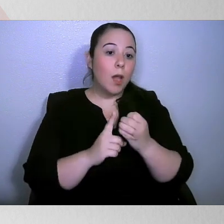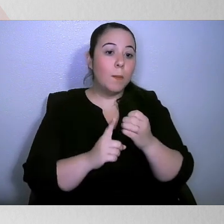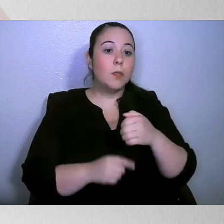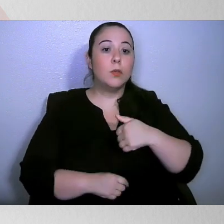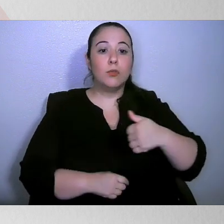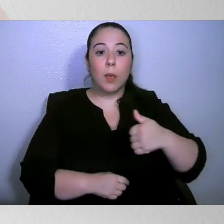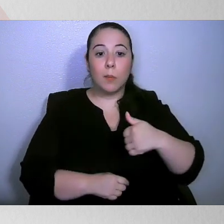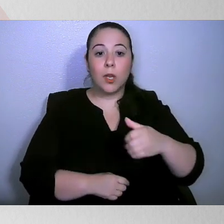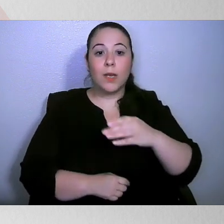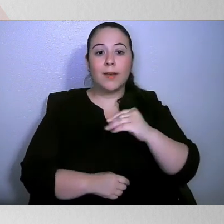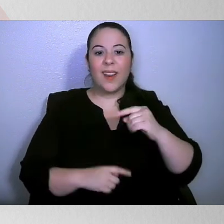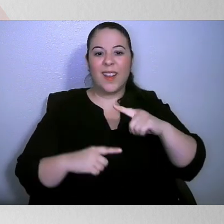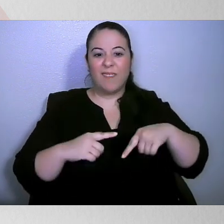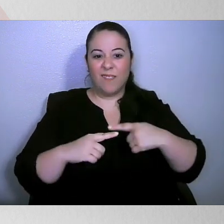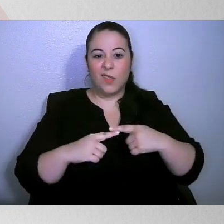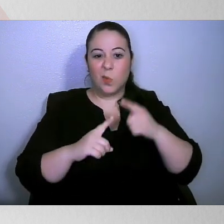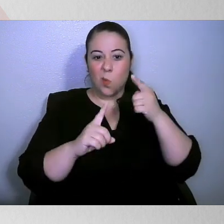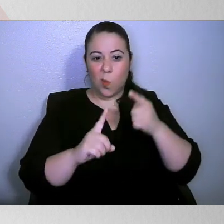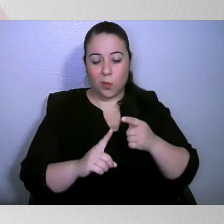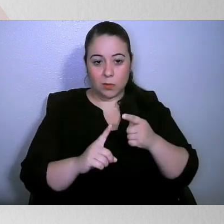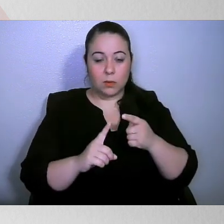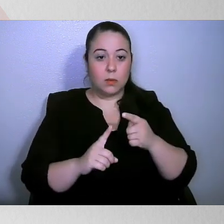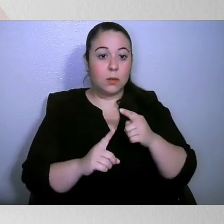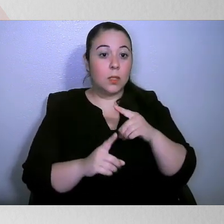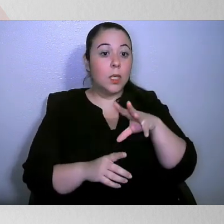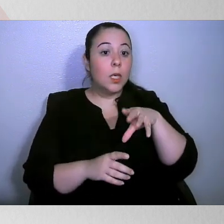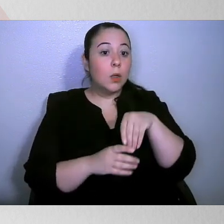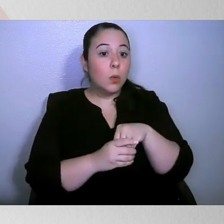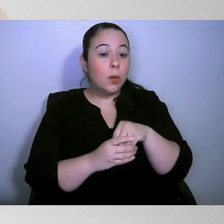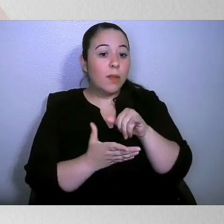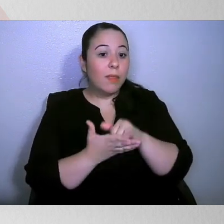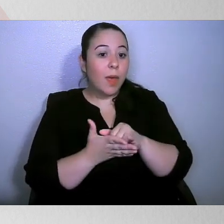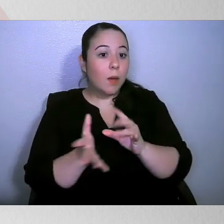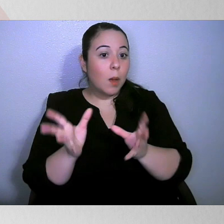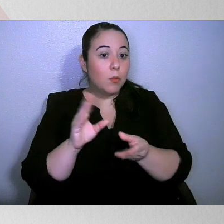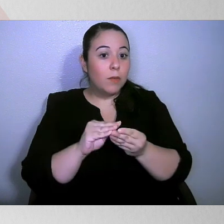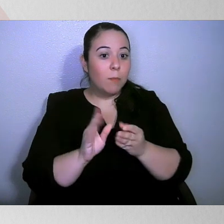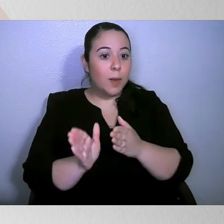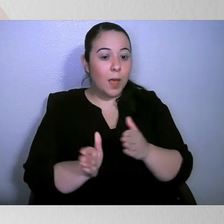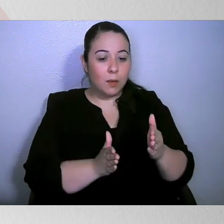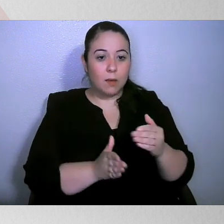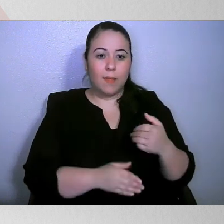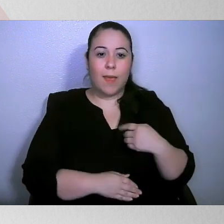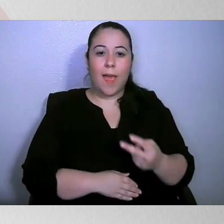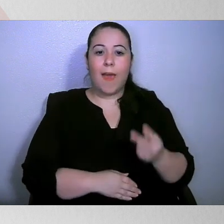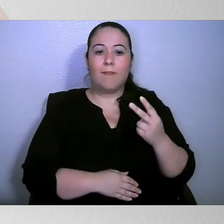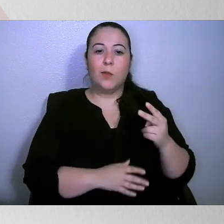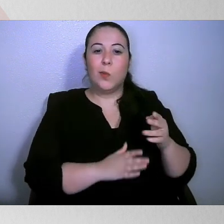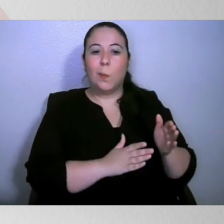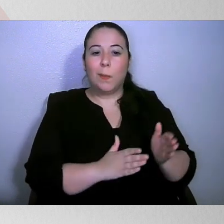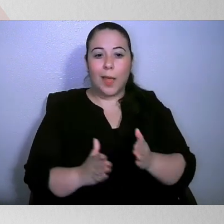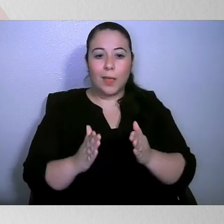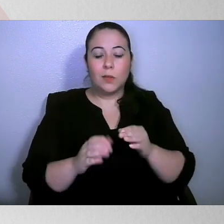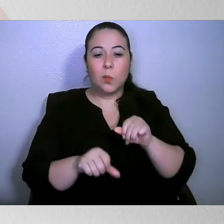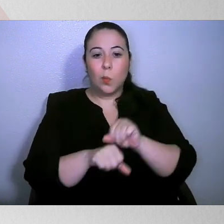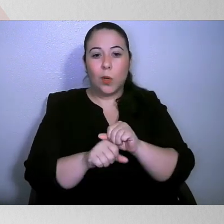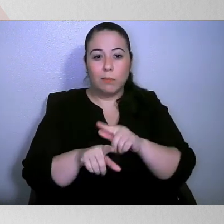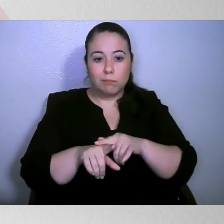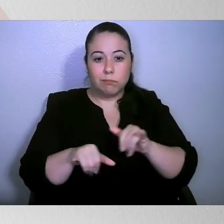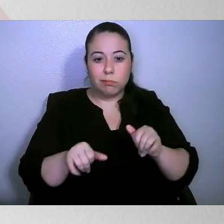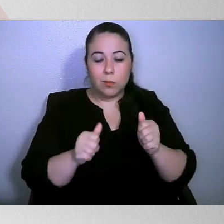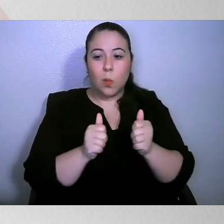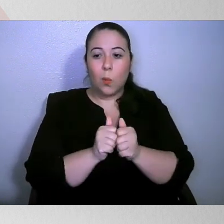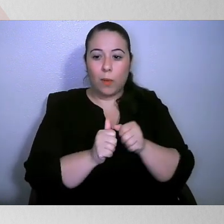goals. In addition to the comprehensive plan, there are 2 other citywide plans working simultaneously under SA Tomorrow. The